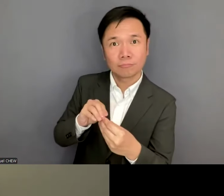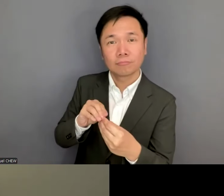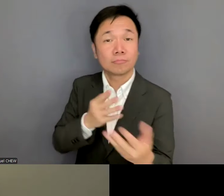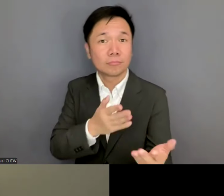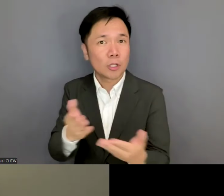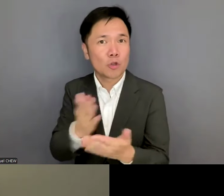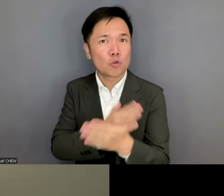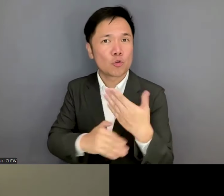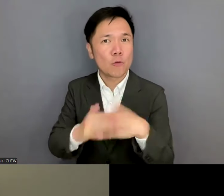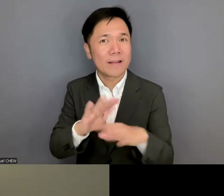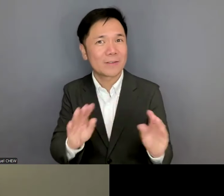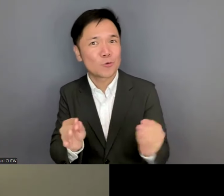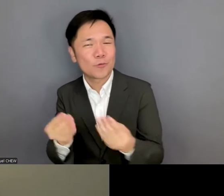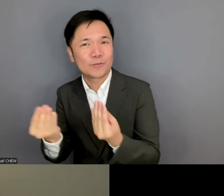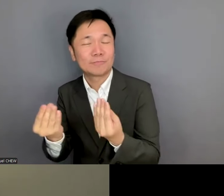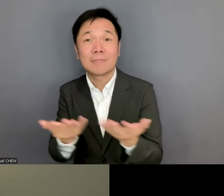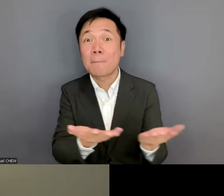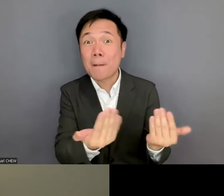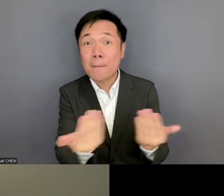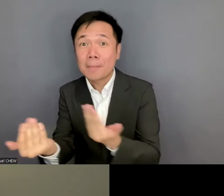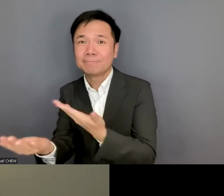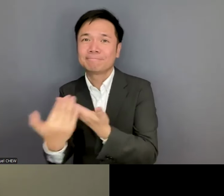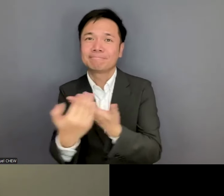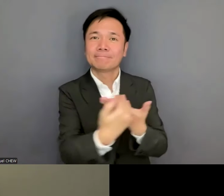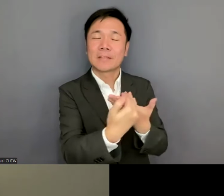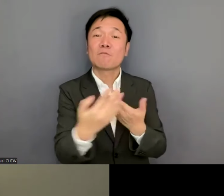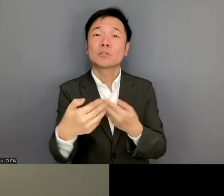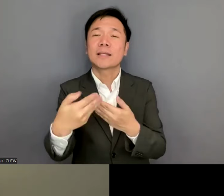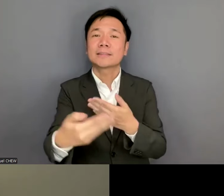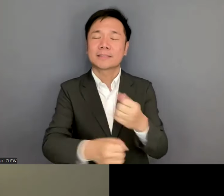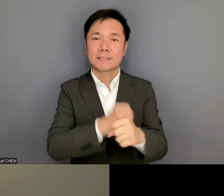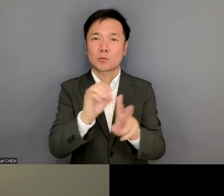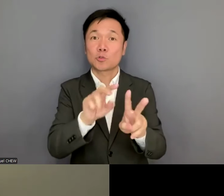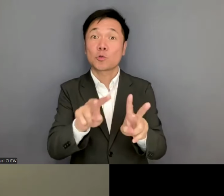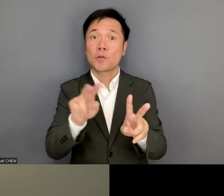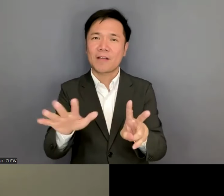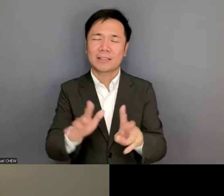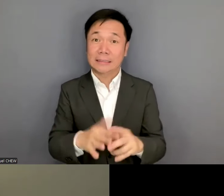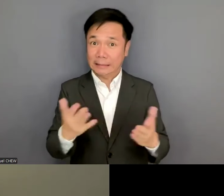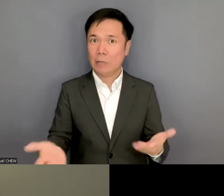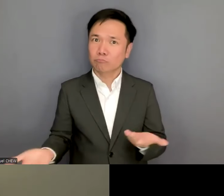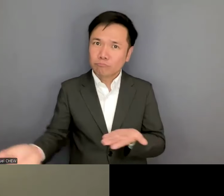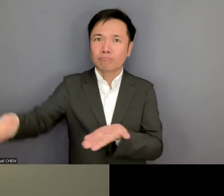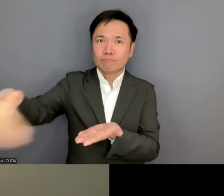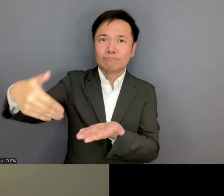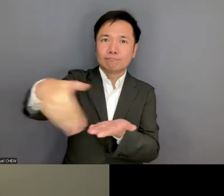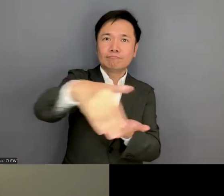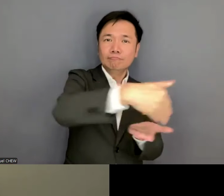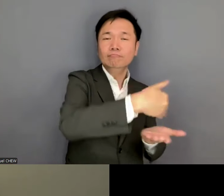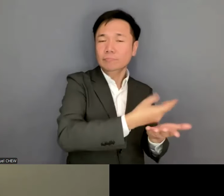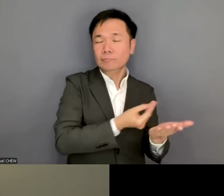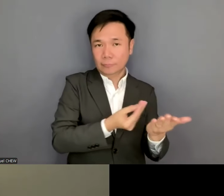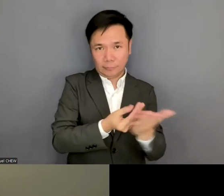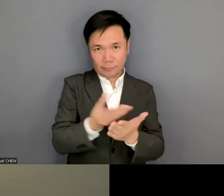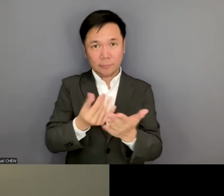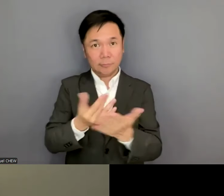with disabilities, and include all of you in this GDS 2025. That's why we are going to collect also good practices. We are